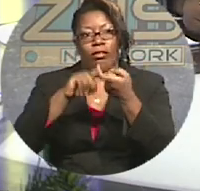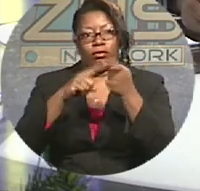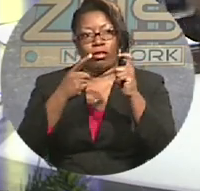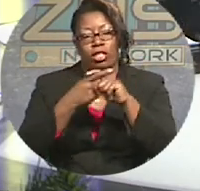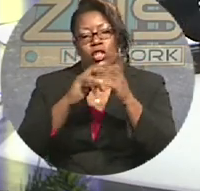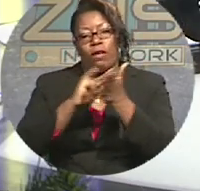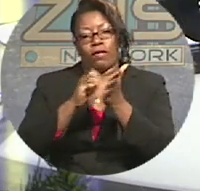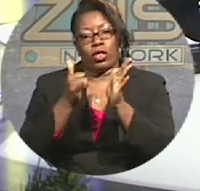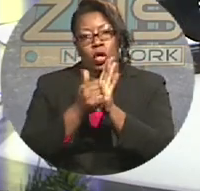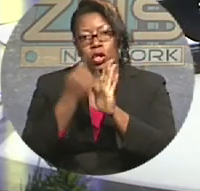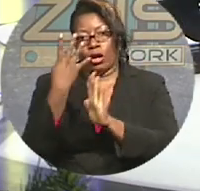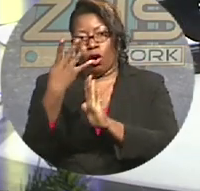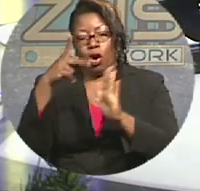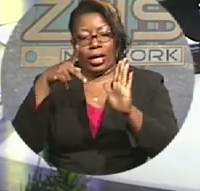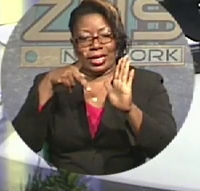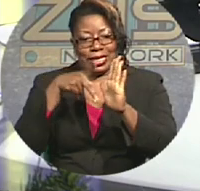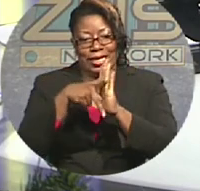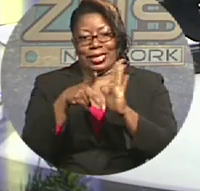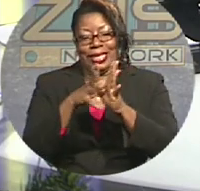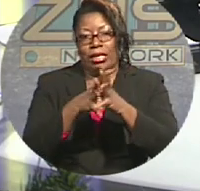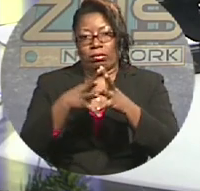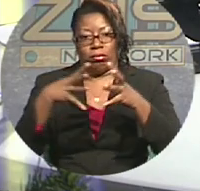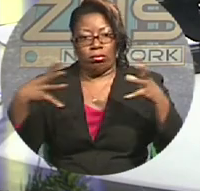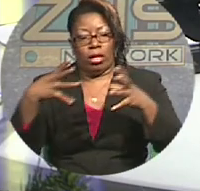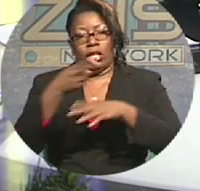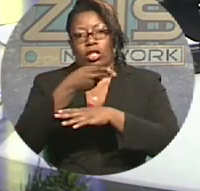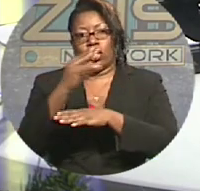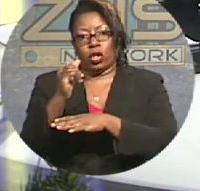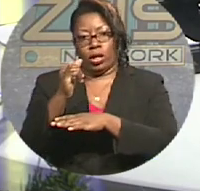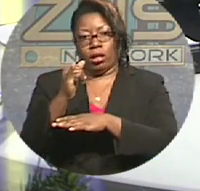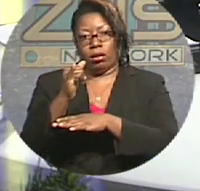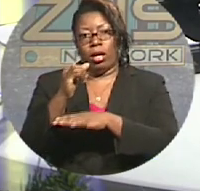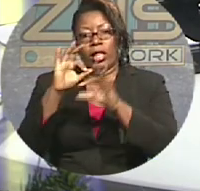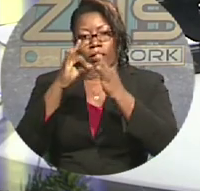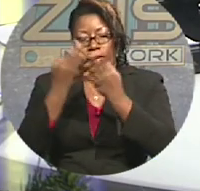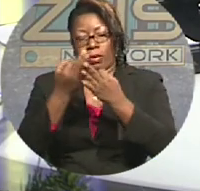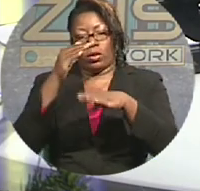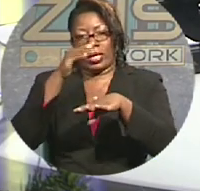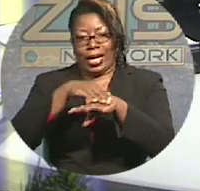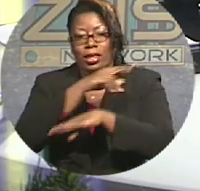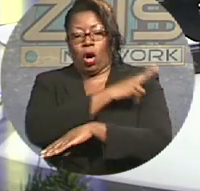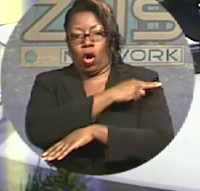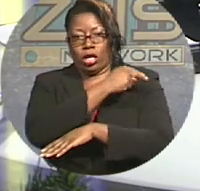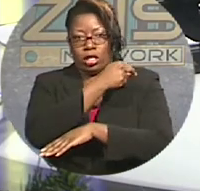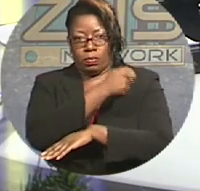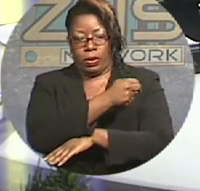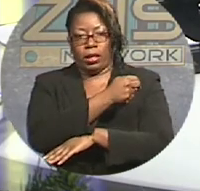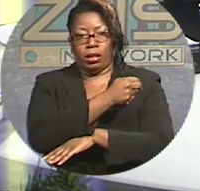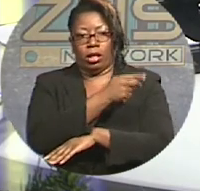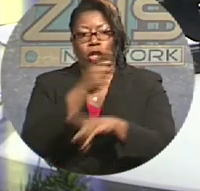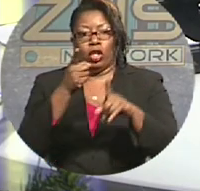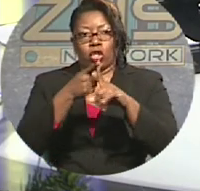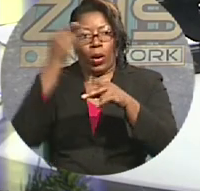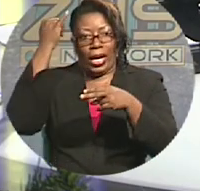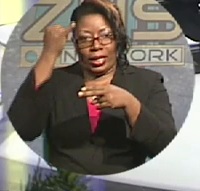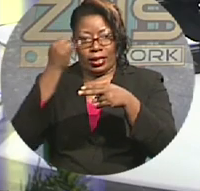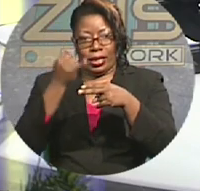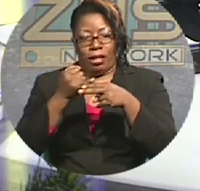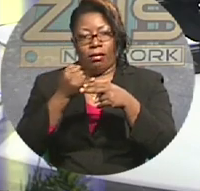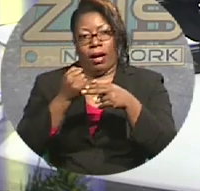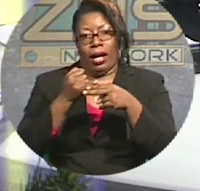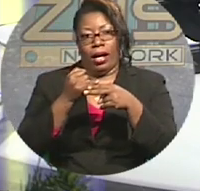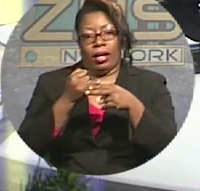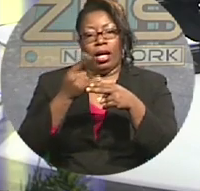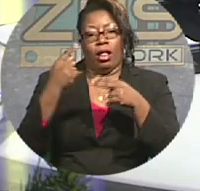killed during that mass shooting in Fox Hill flocked to the Princess Margaret Hospital morgue this morning to positively ID the